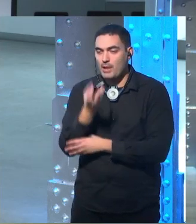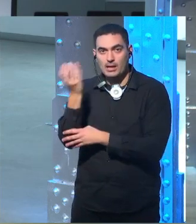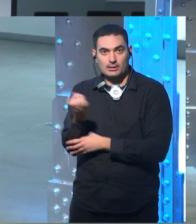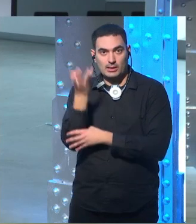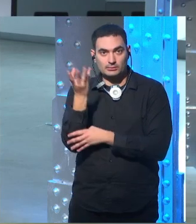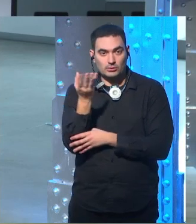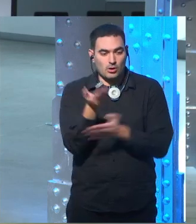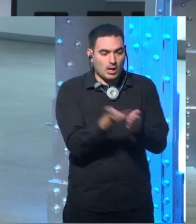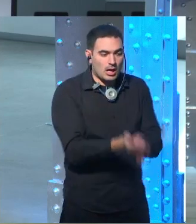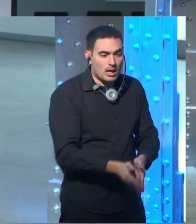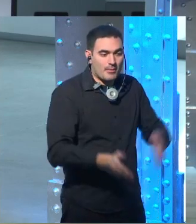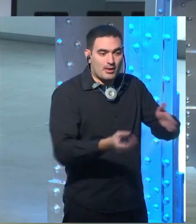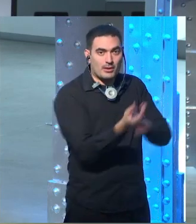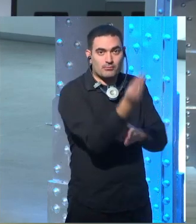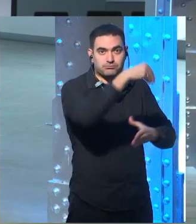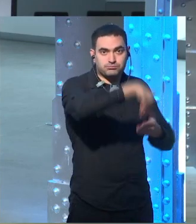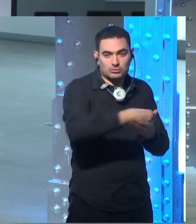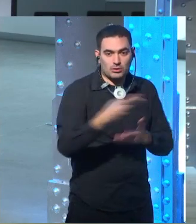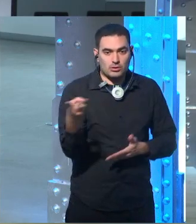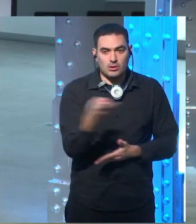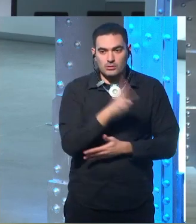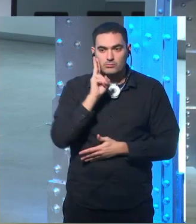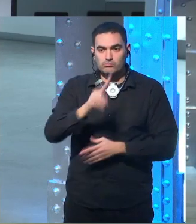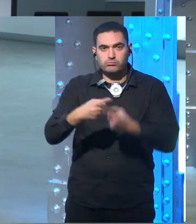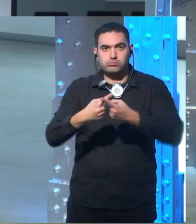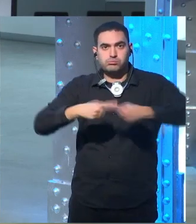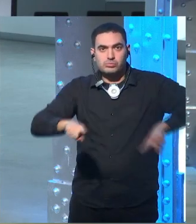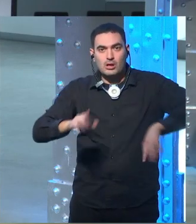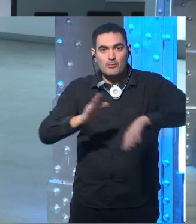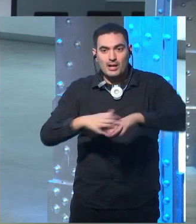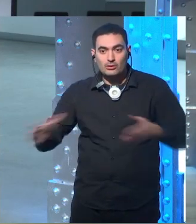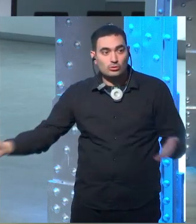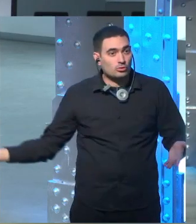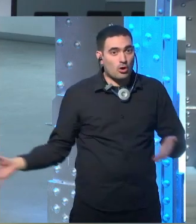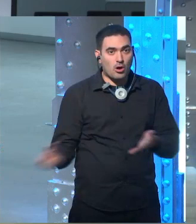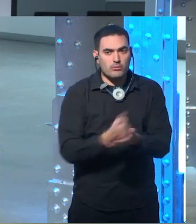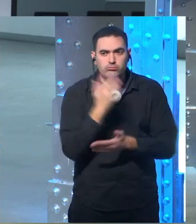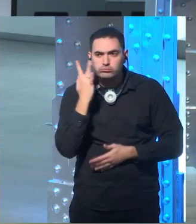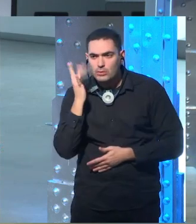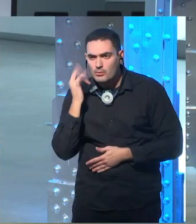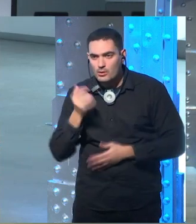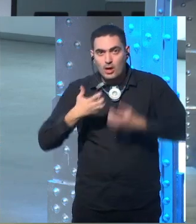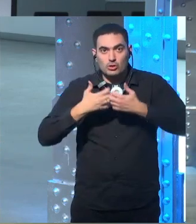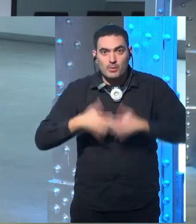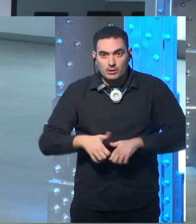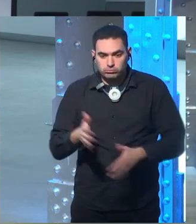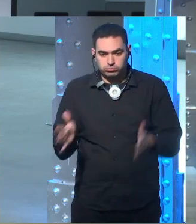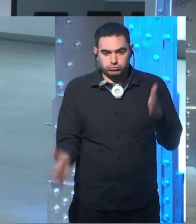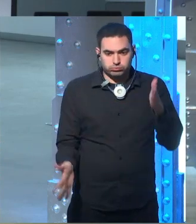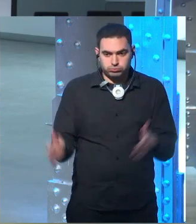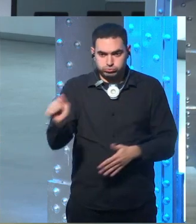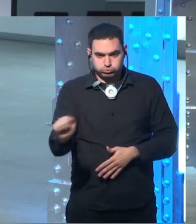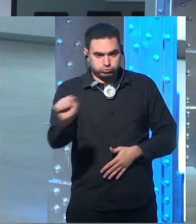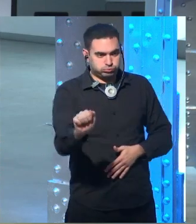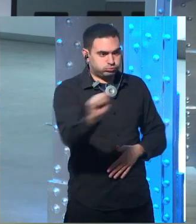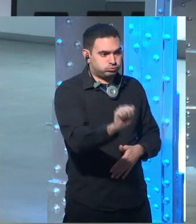for us to do. They are exceedingly difficult to automate away. So sadly, I have to say, I believe that